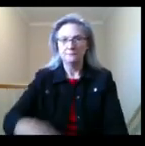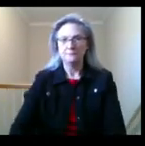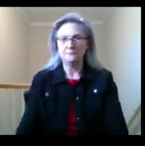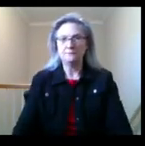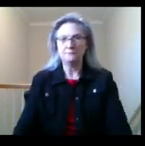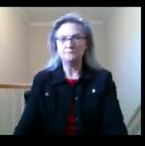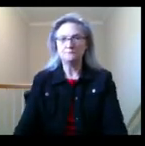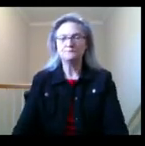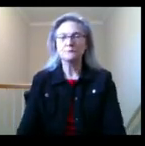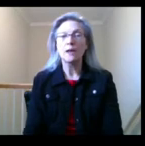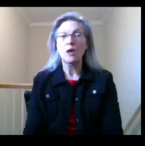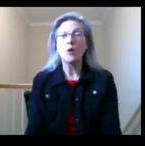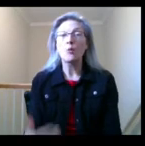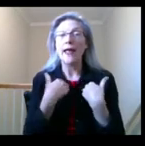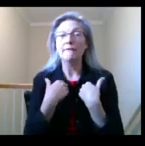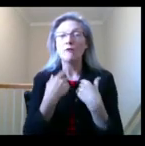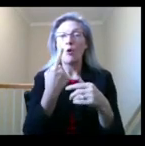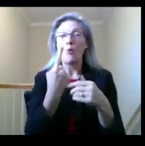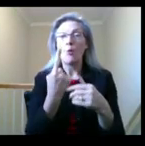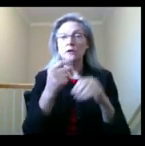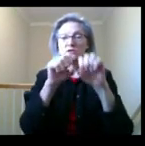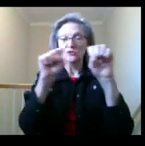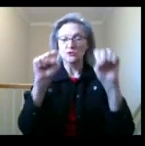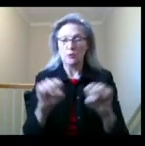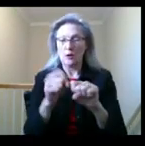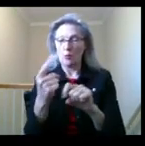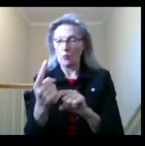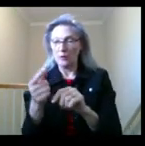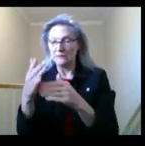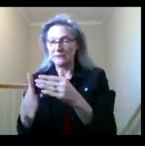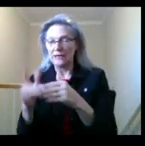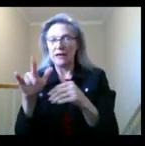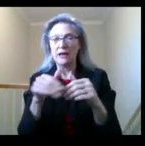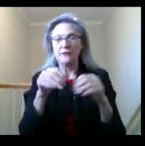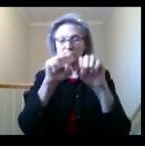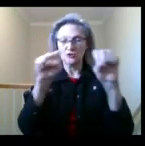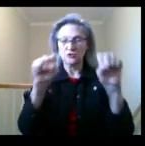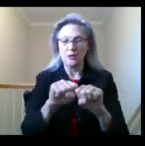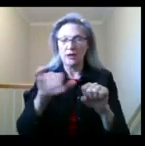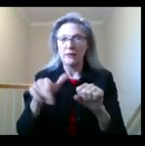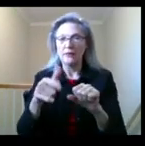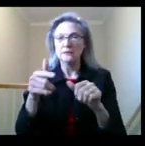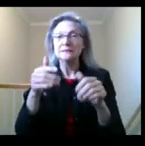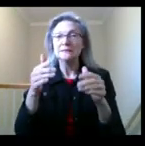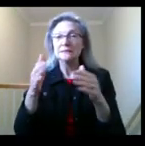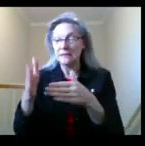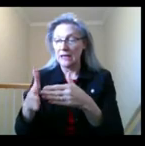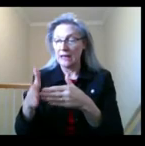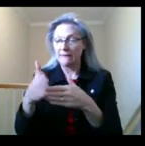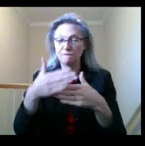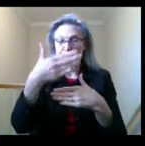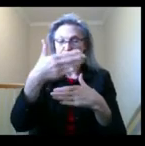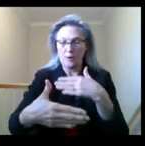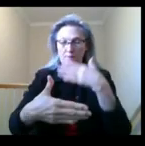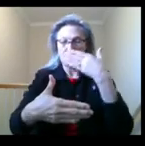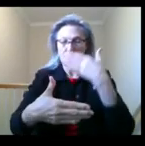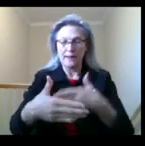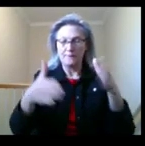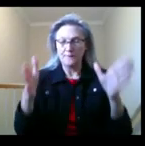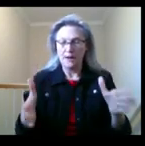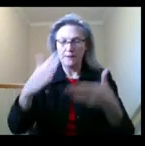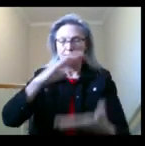there. So we have one square on one side and another square on another side, or at the front and the back, meaning